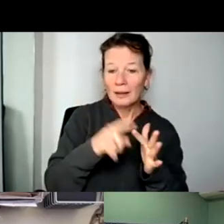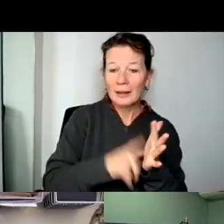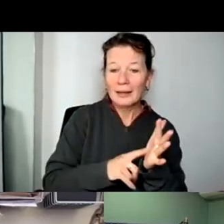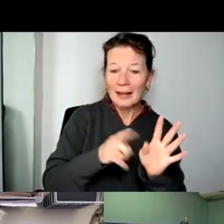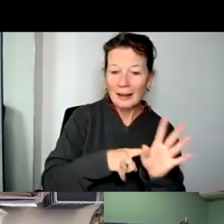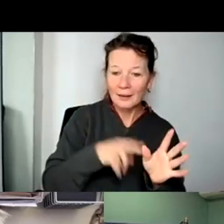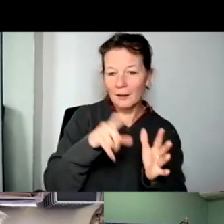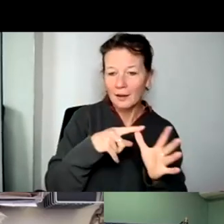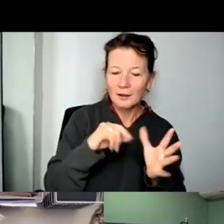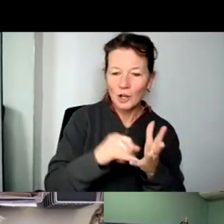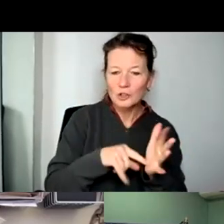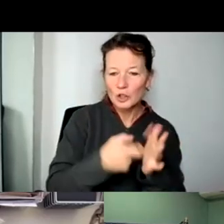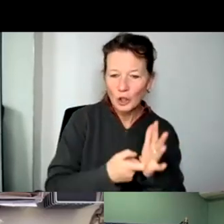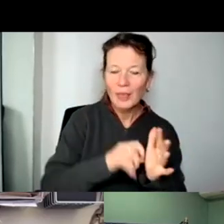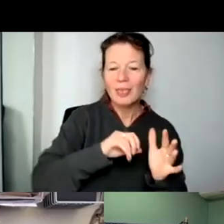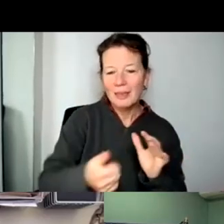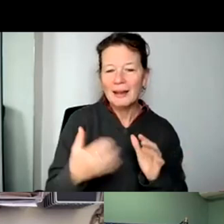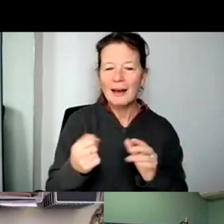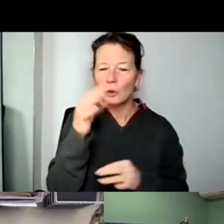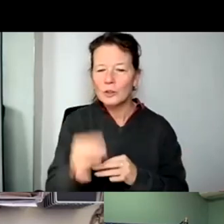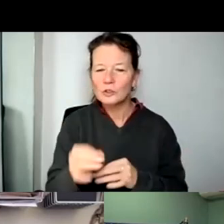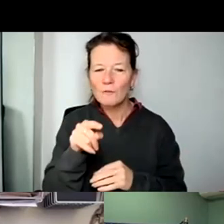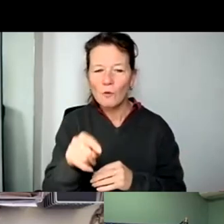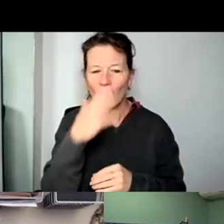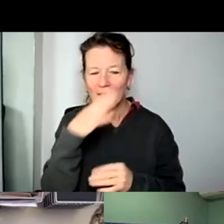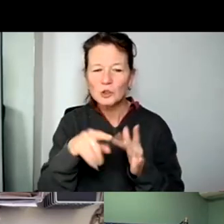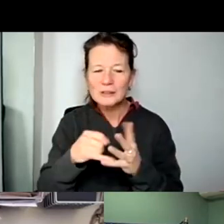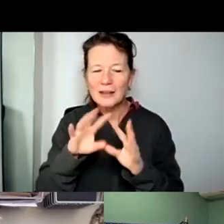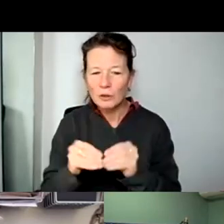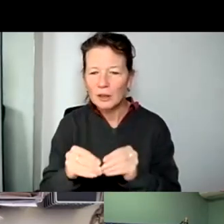the Musicians Union guys and the Attitude is Everything guys.